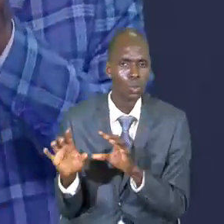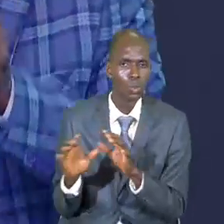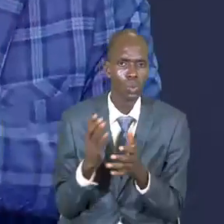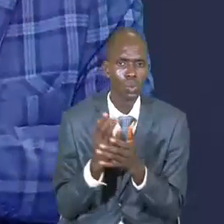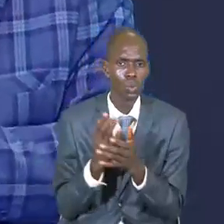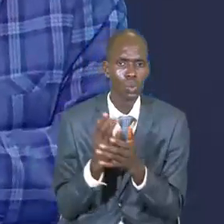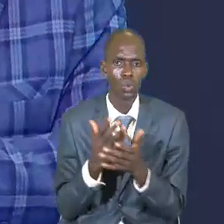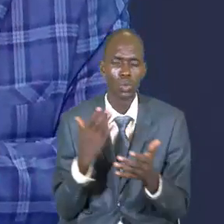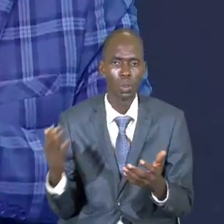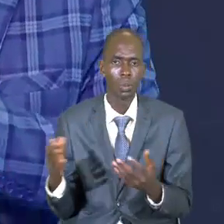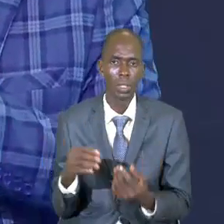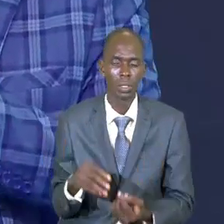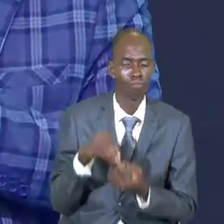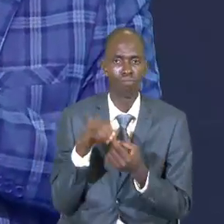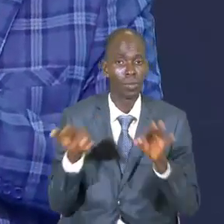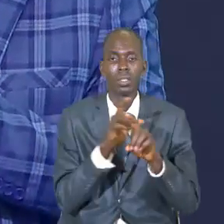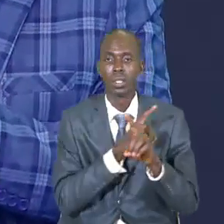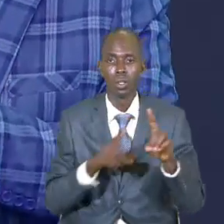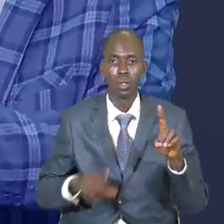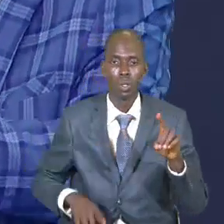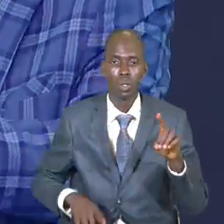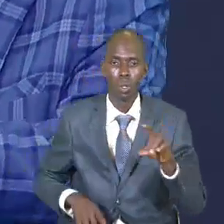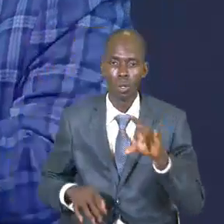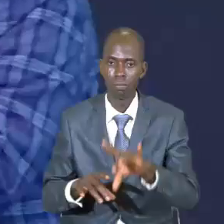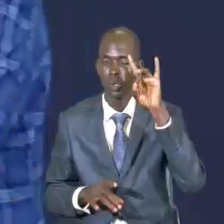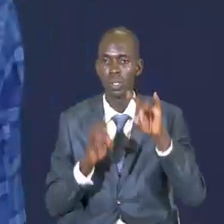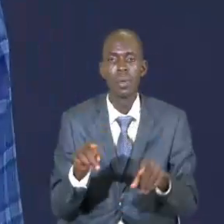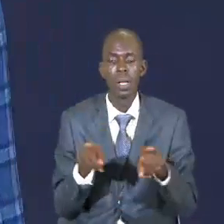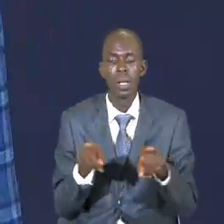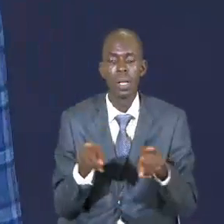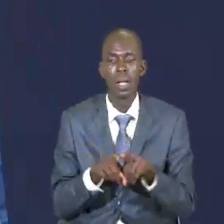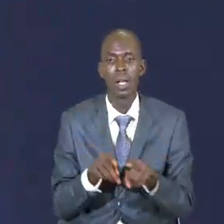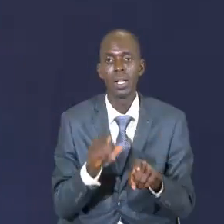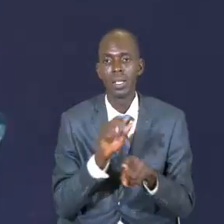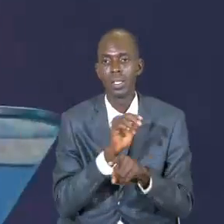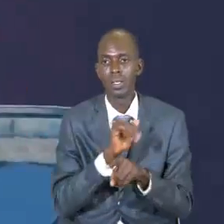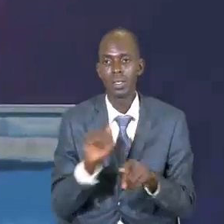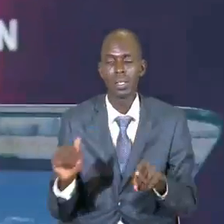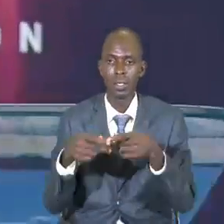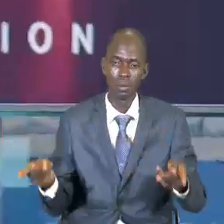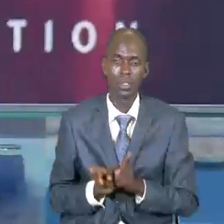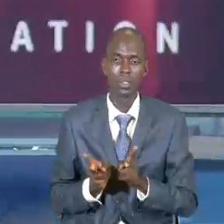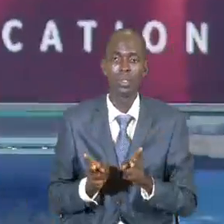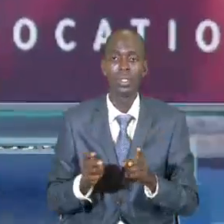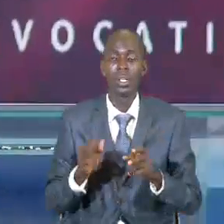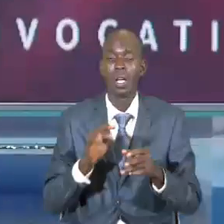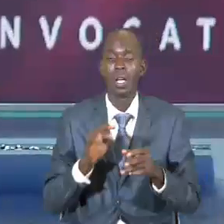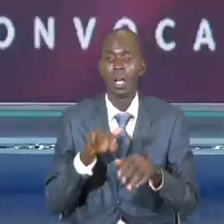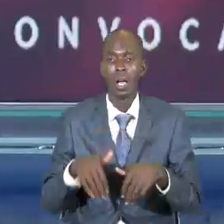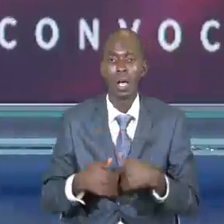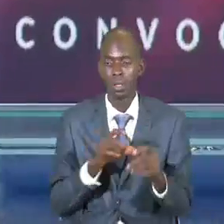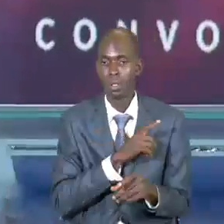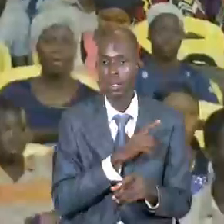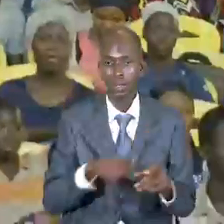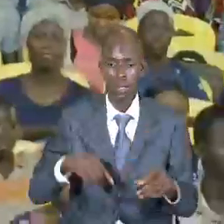him as a vessel. How the Lord, during this week that we're together, the Lord will lay his hand